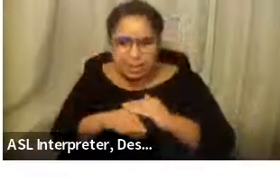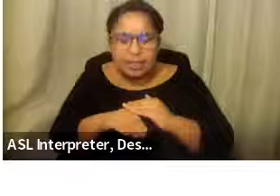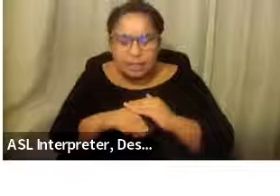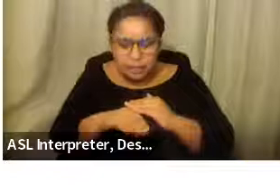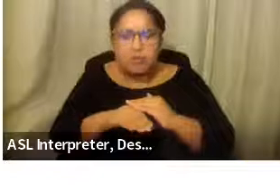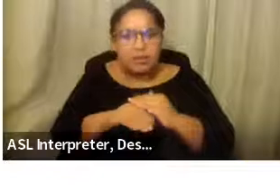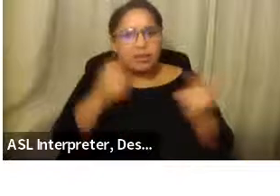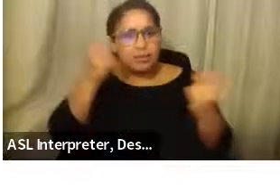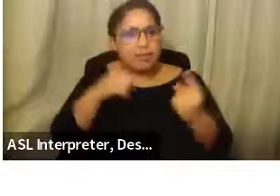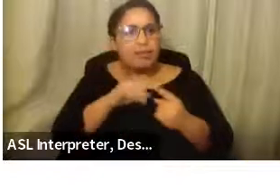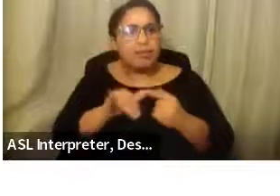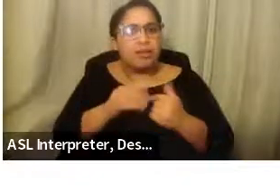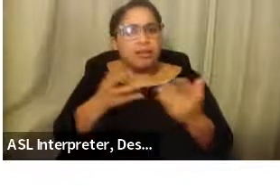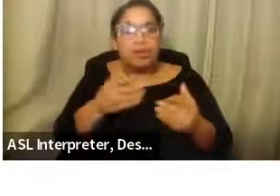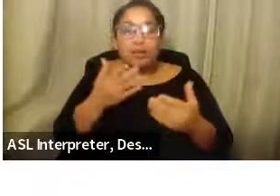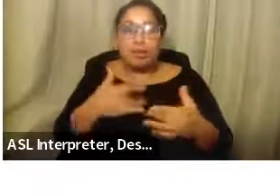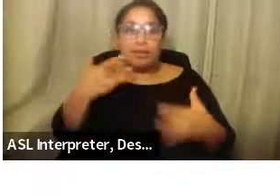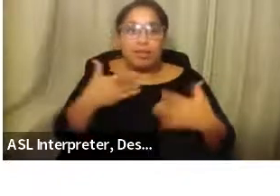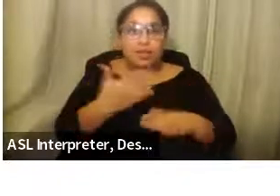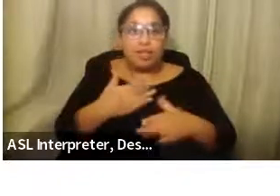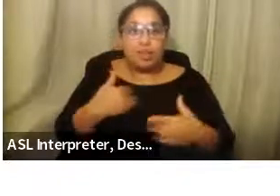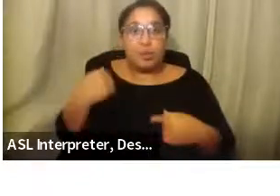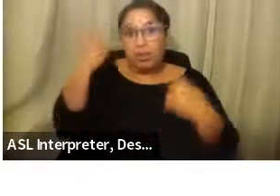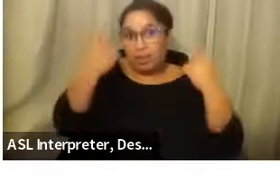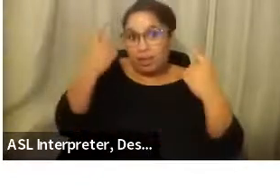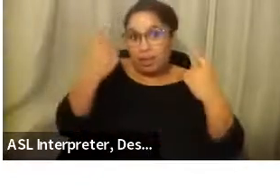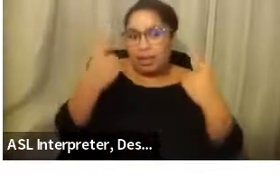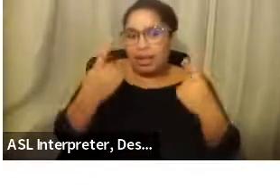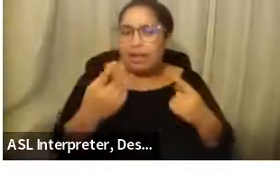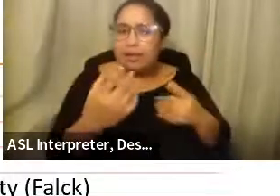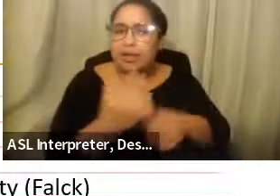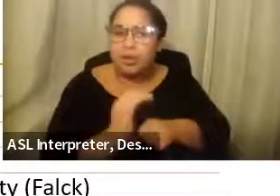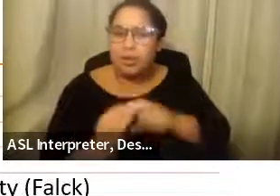to share our ideas with you and hear what you have to say. Next, please.